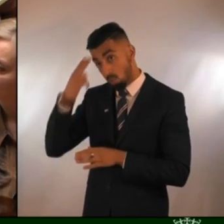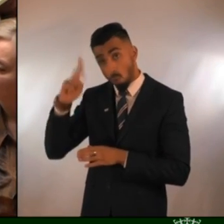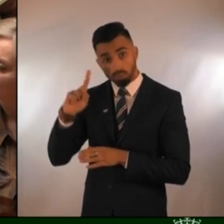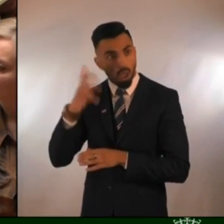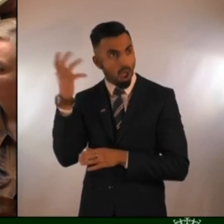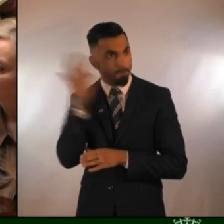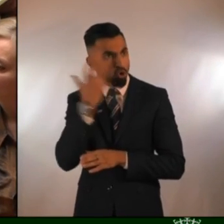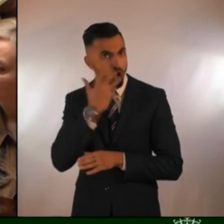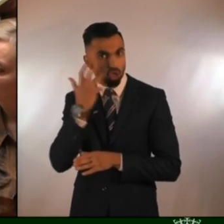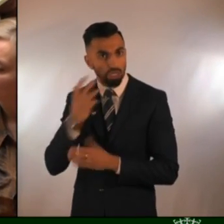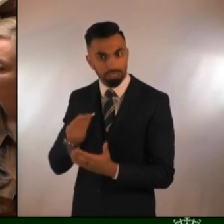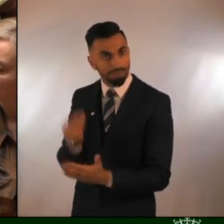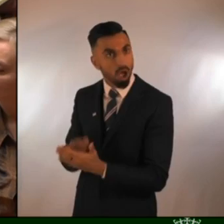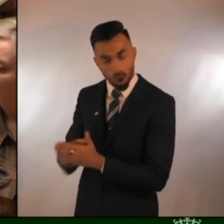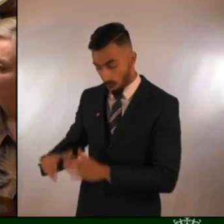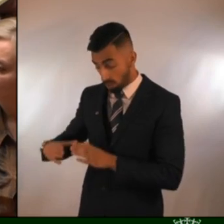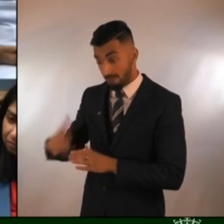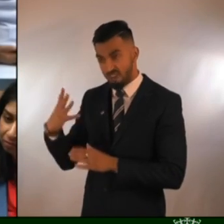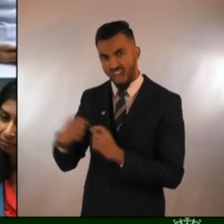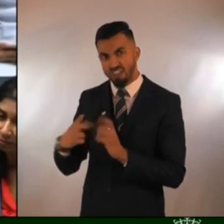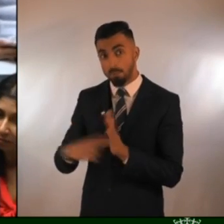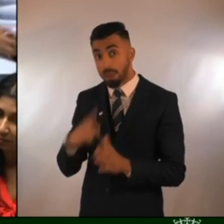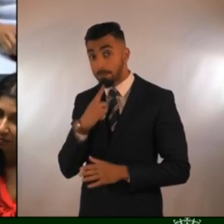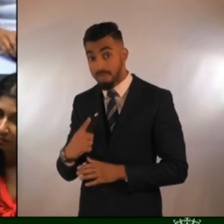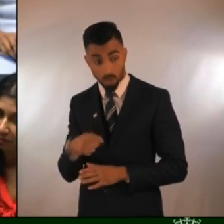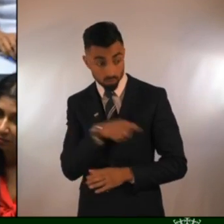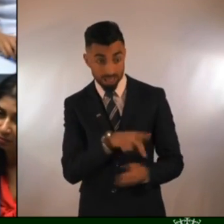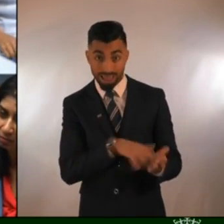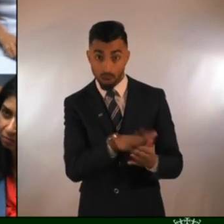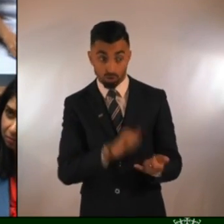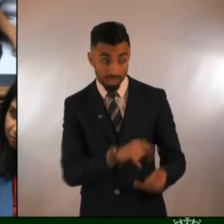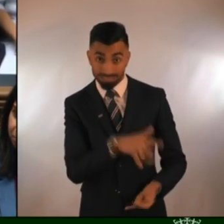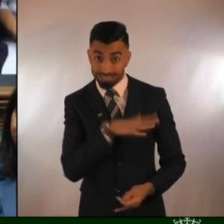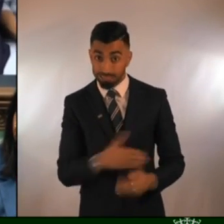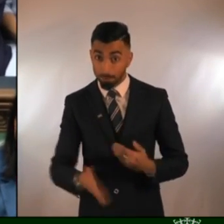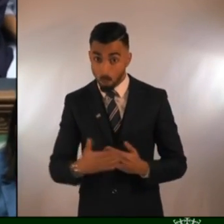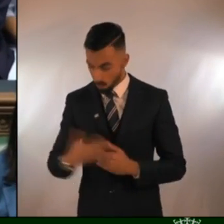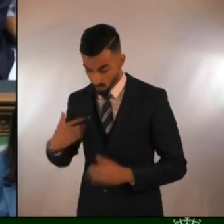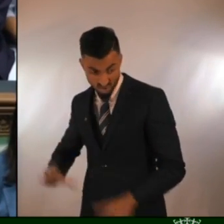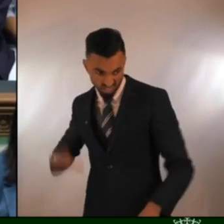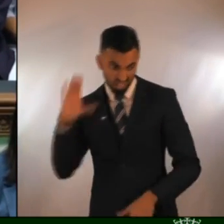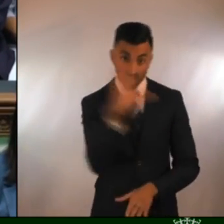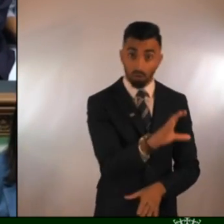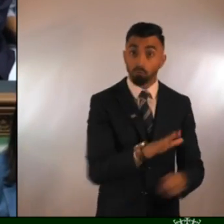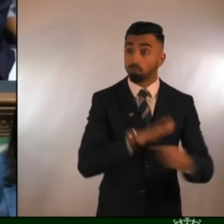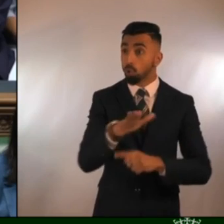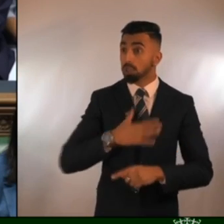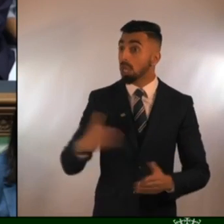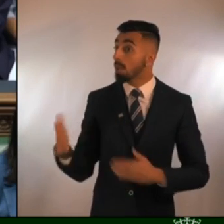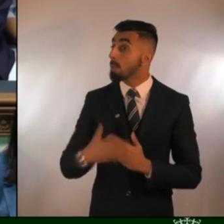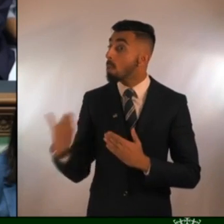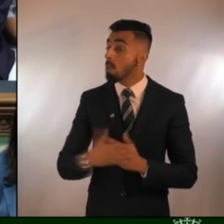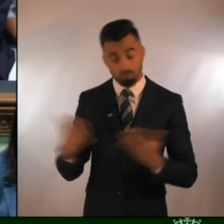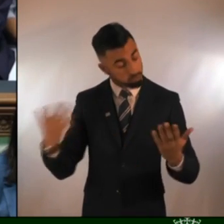response fund, and I will go further if necessary. Those measures are on top of plans I will set out later in this budget,